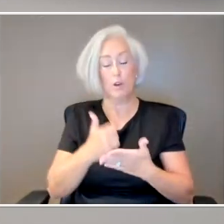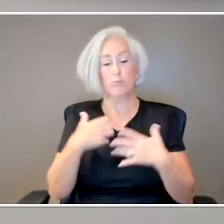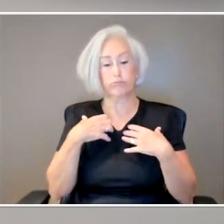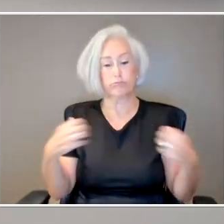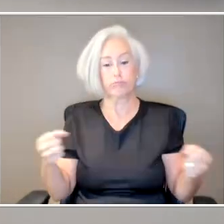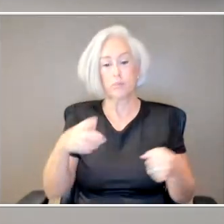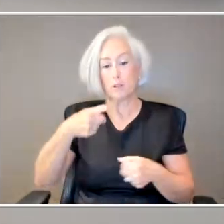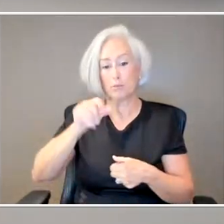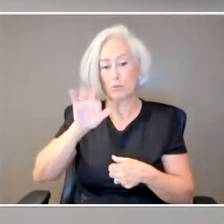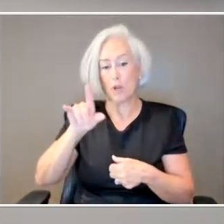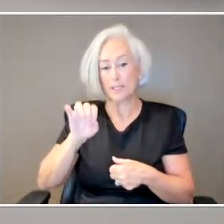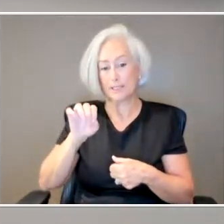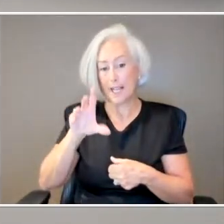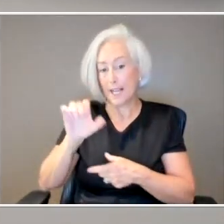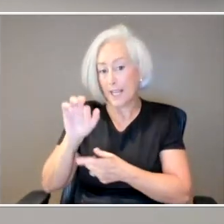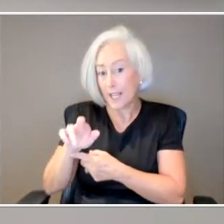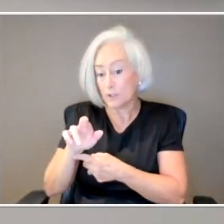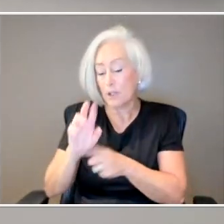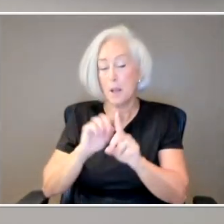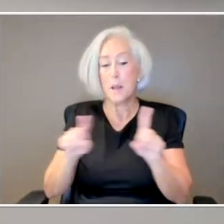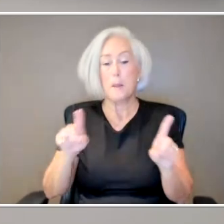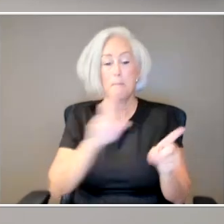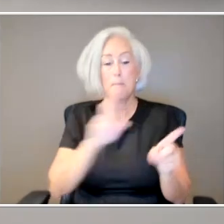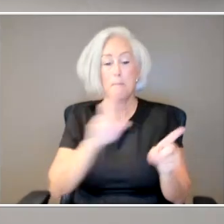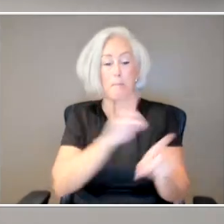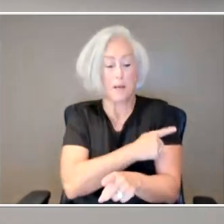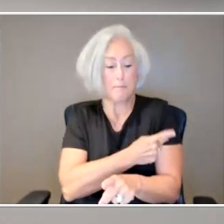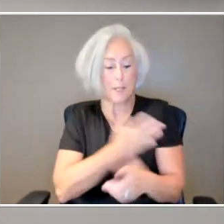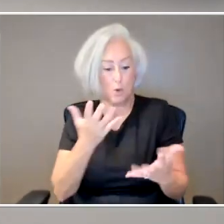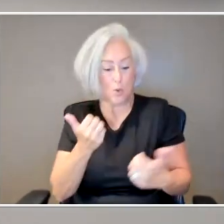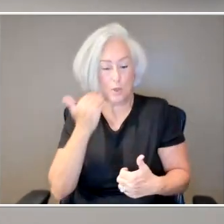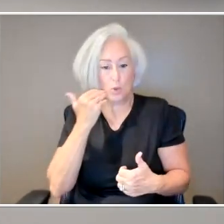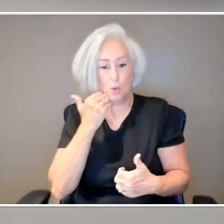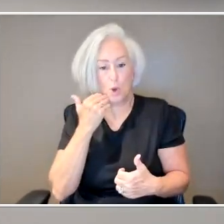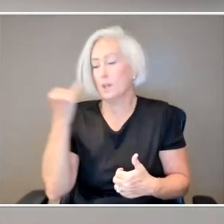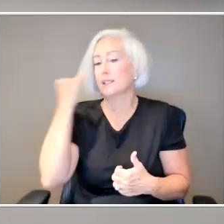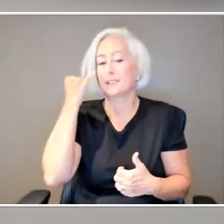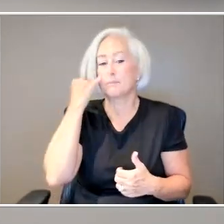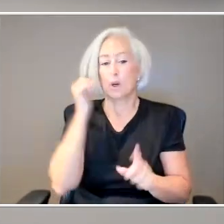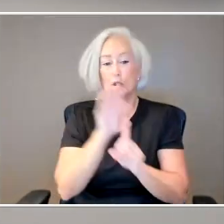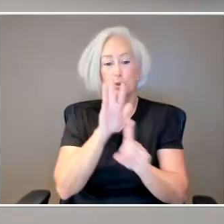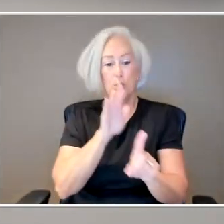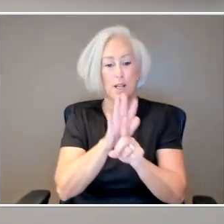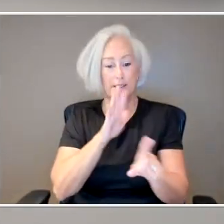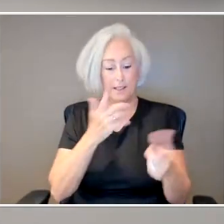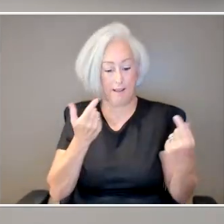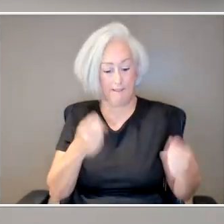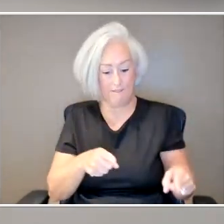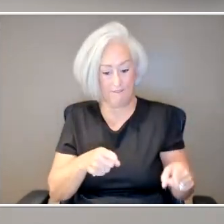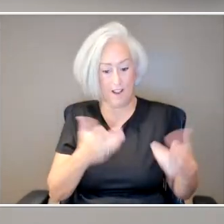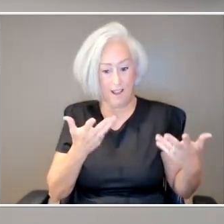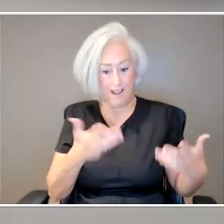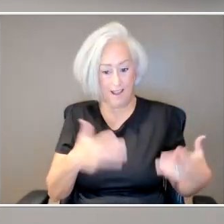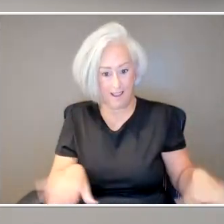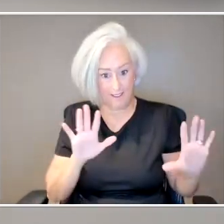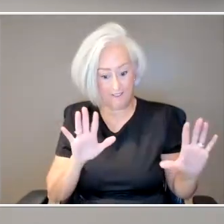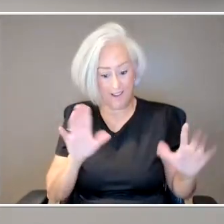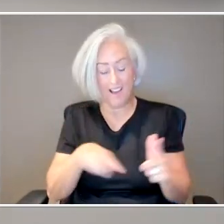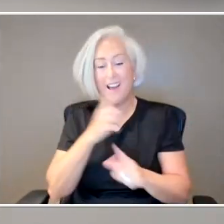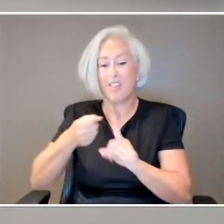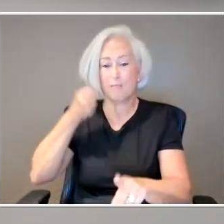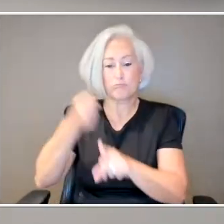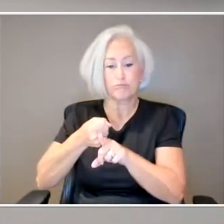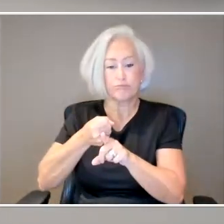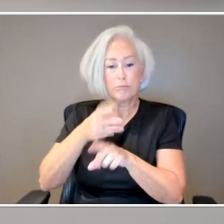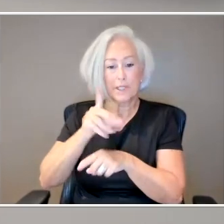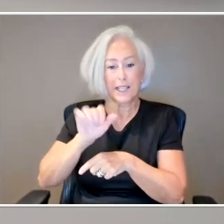the questions that patients often ask is, well, if I have radiation for my prostate cancer, and if the cancer comes back, are there other